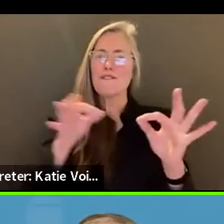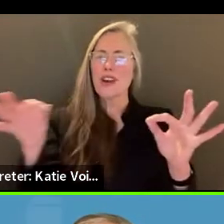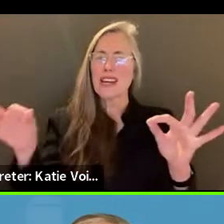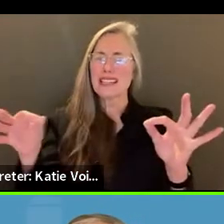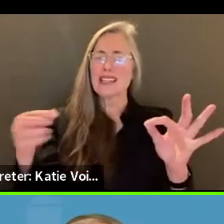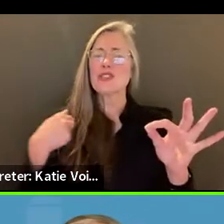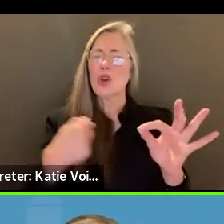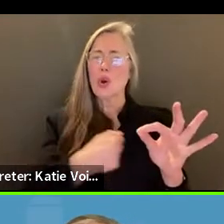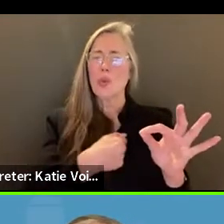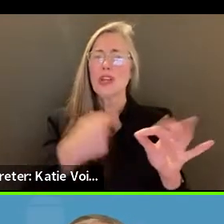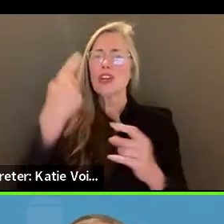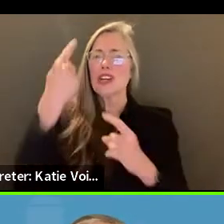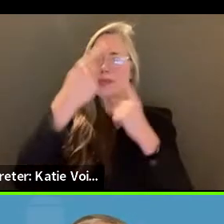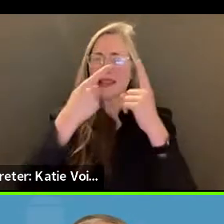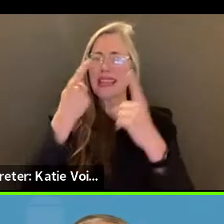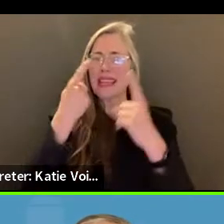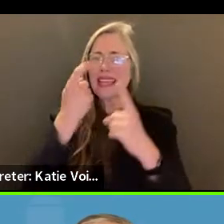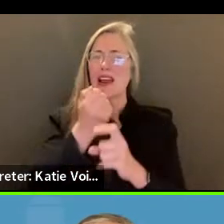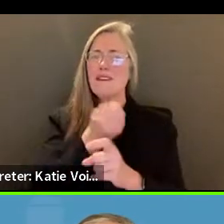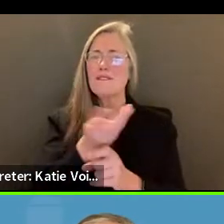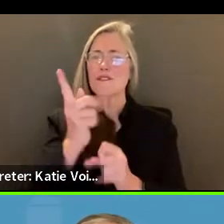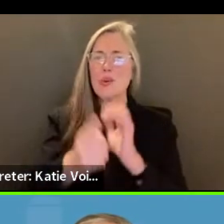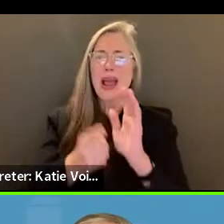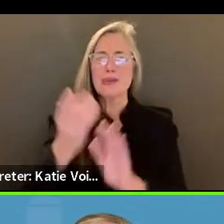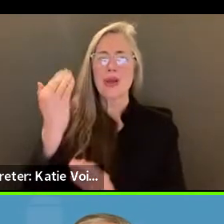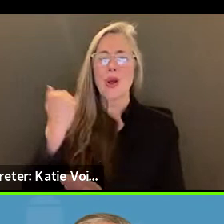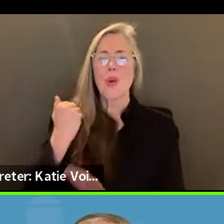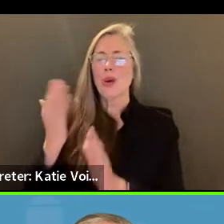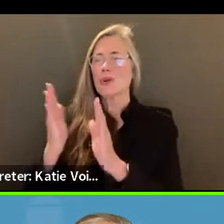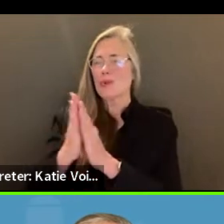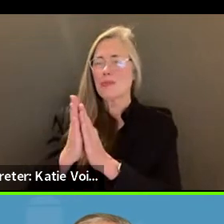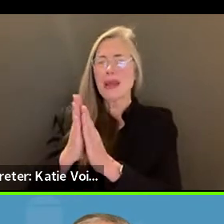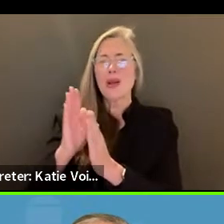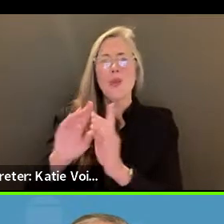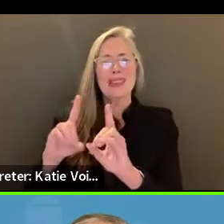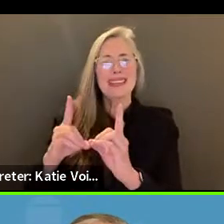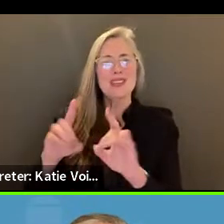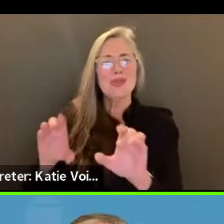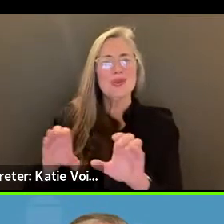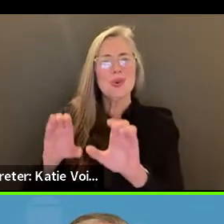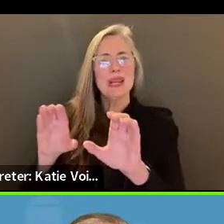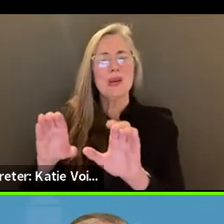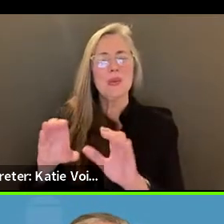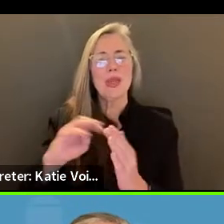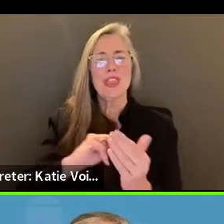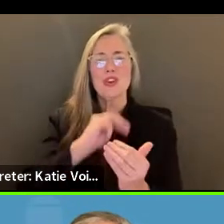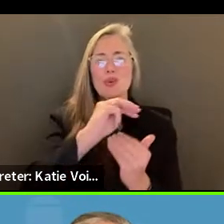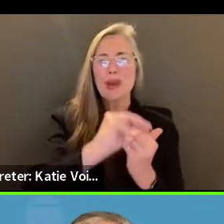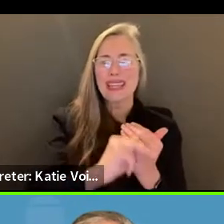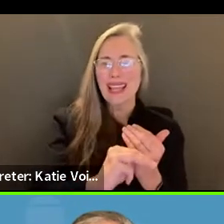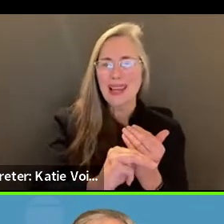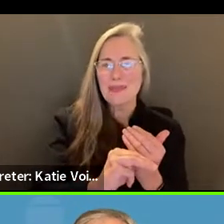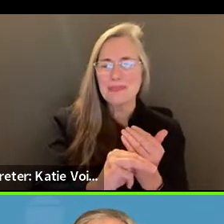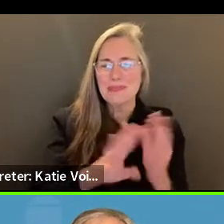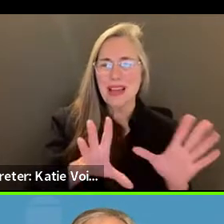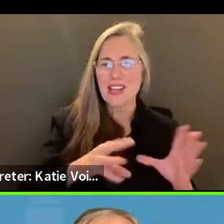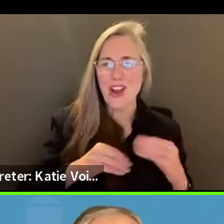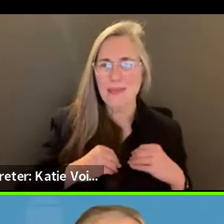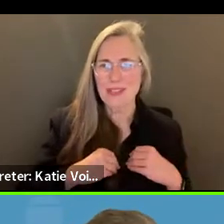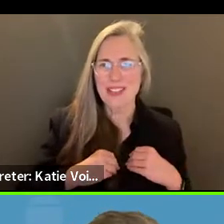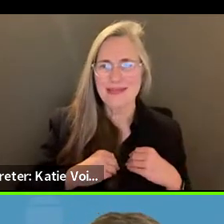of a couple of hours ago when we were praising what the district was doing with the curriculum adoption.